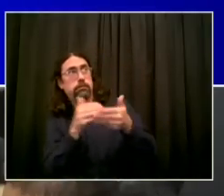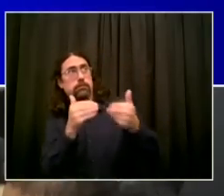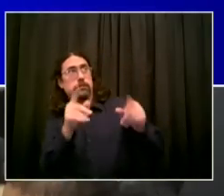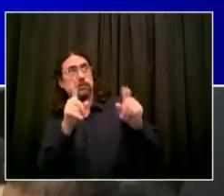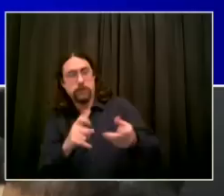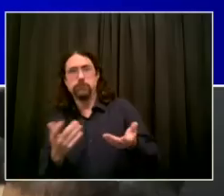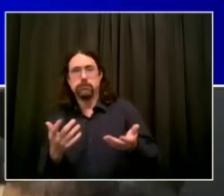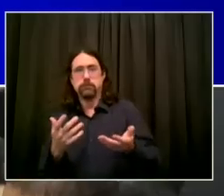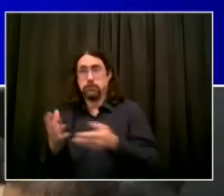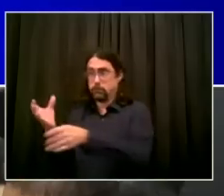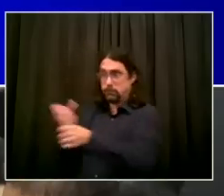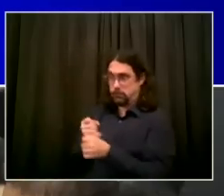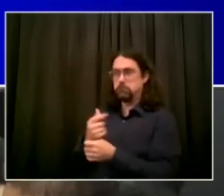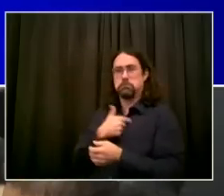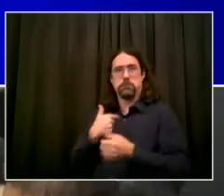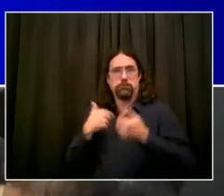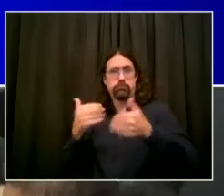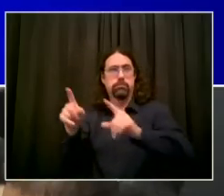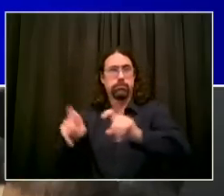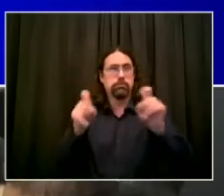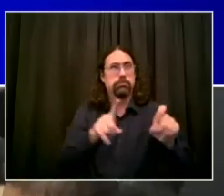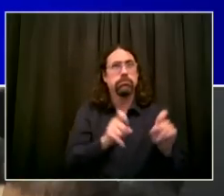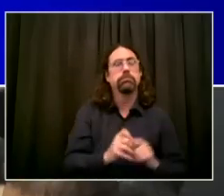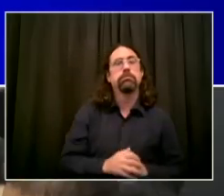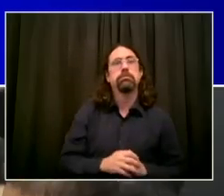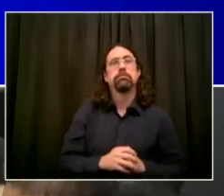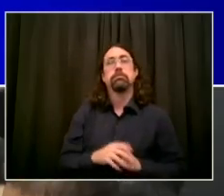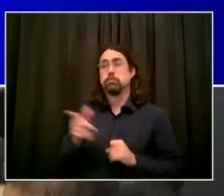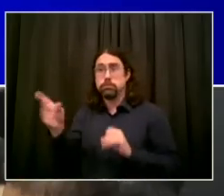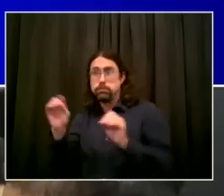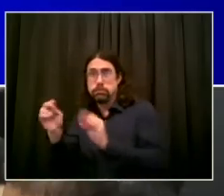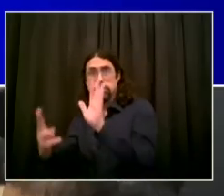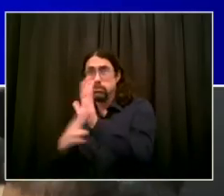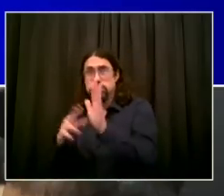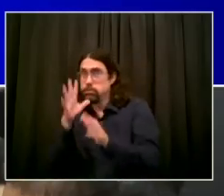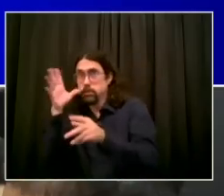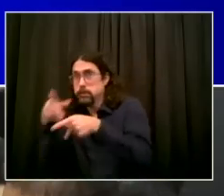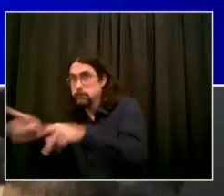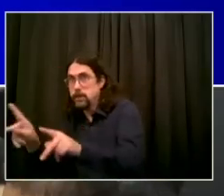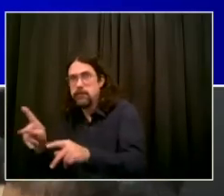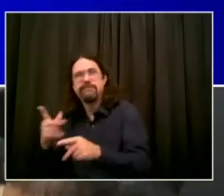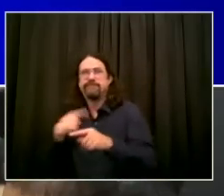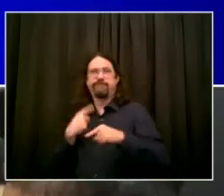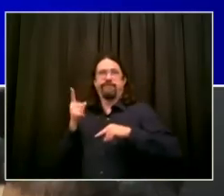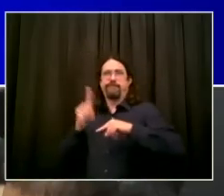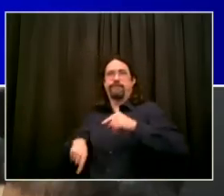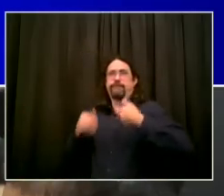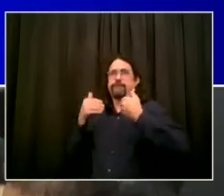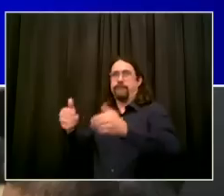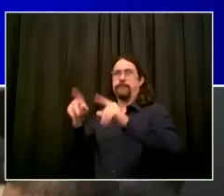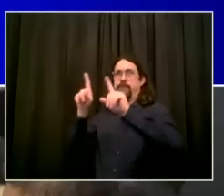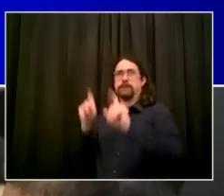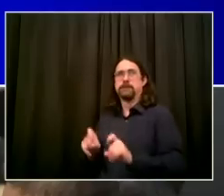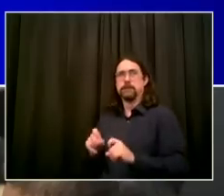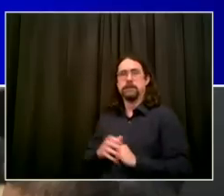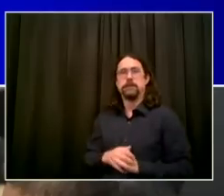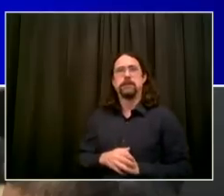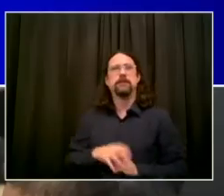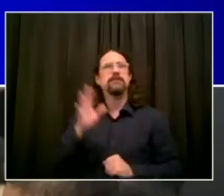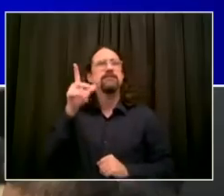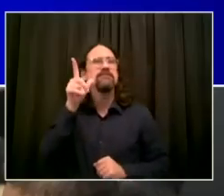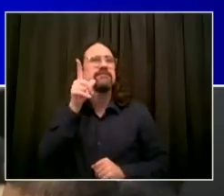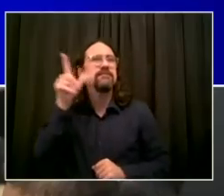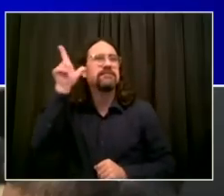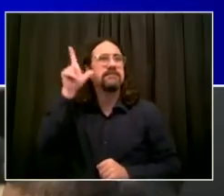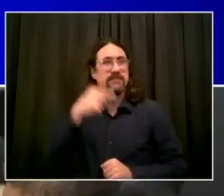sending out the information again, urging all parents to sign that consent form, get it back immediately. Lots of parents now are responding. I want to thank all of